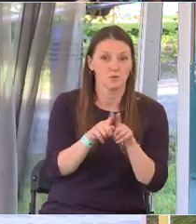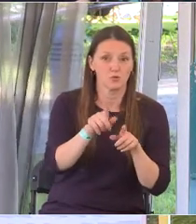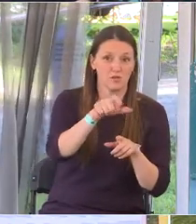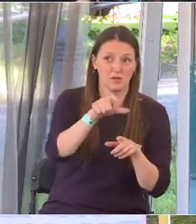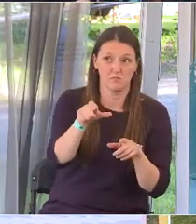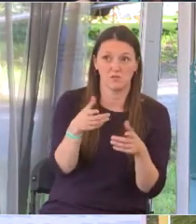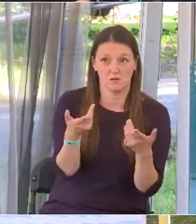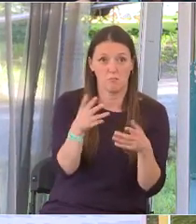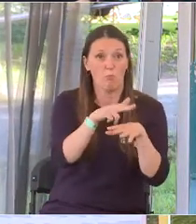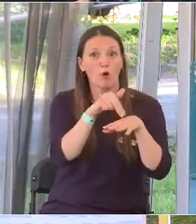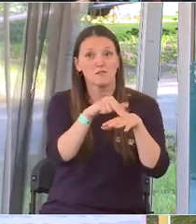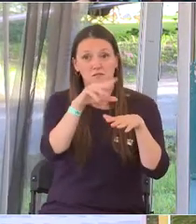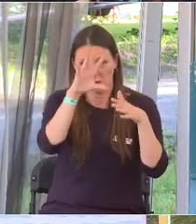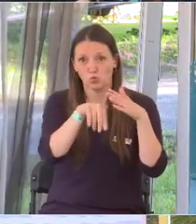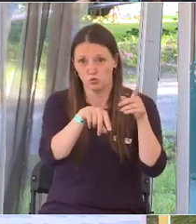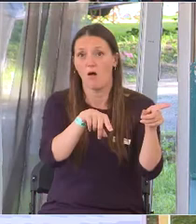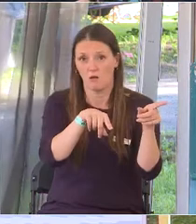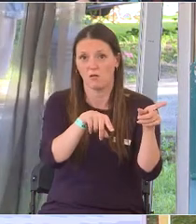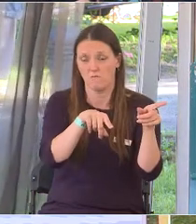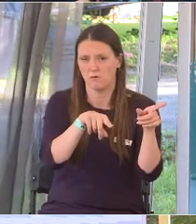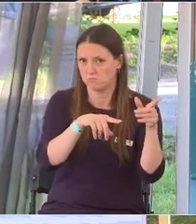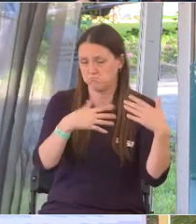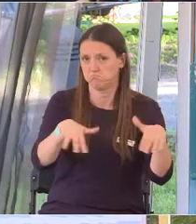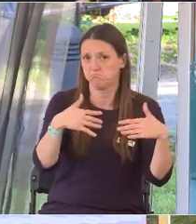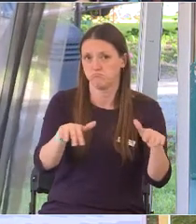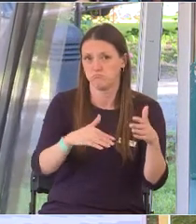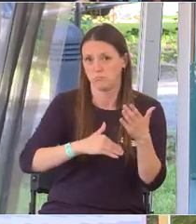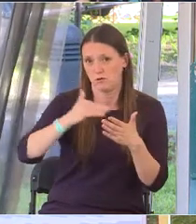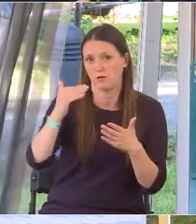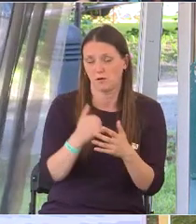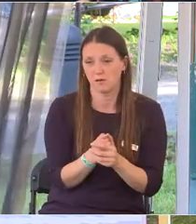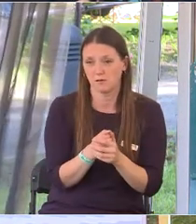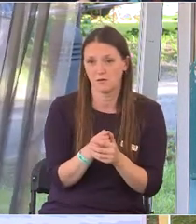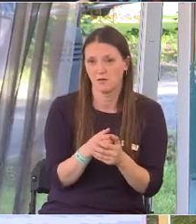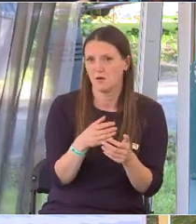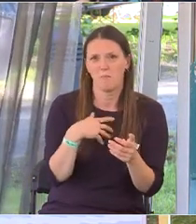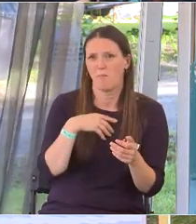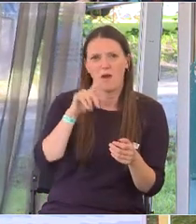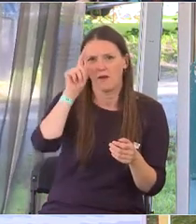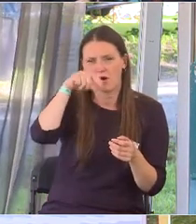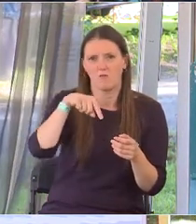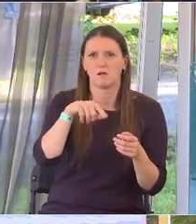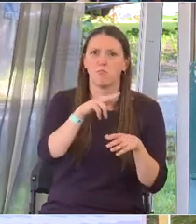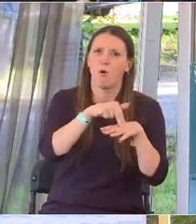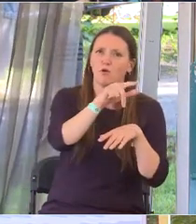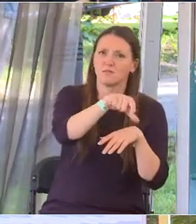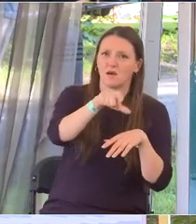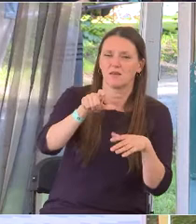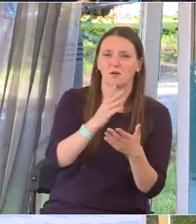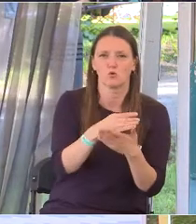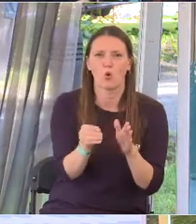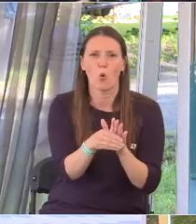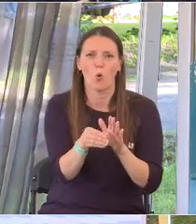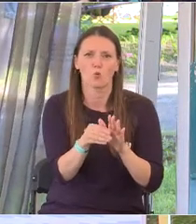to trust police. Quite highly. That means that we don't think these men are props, we don't think they're